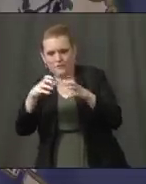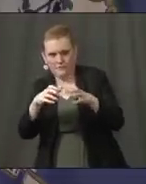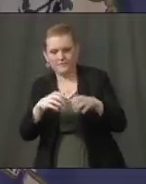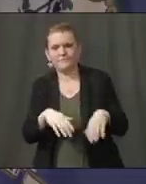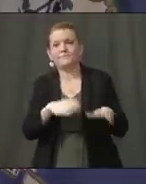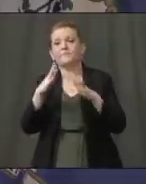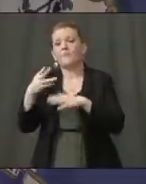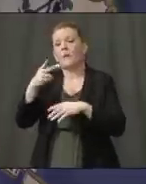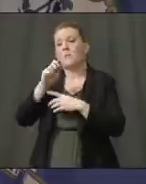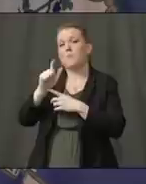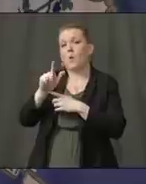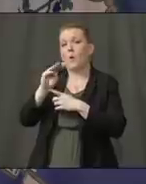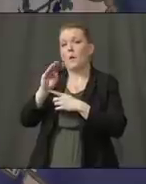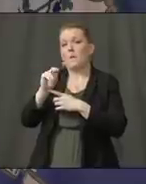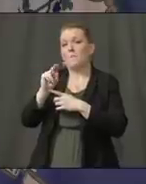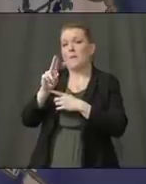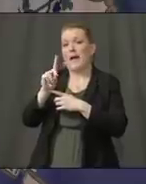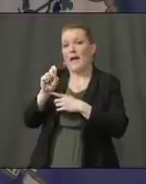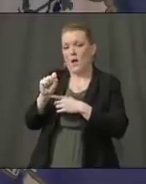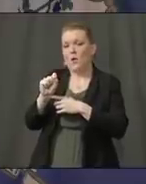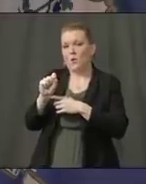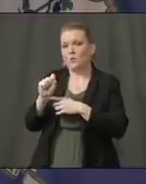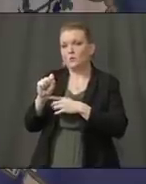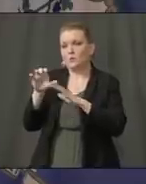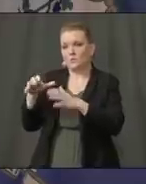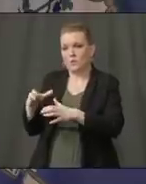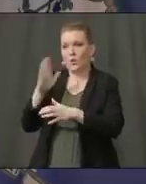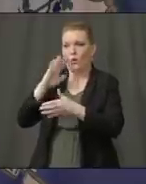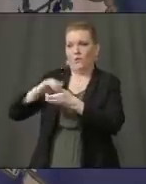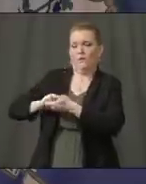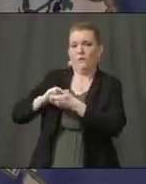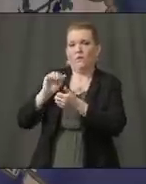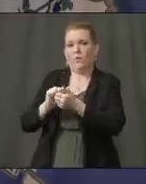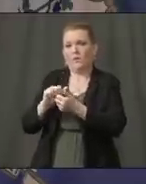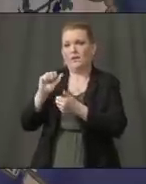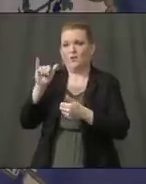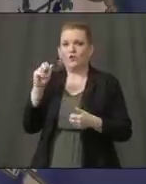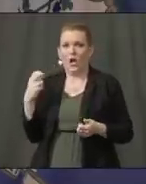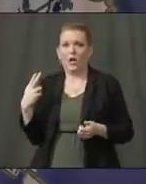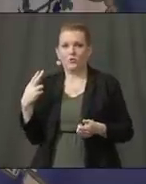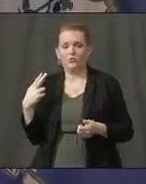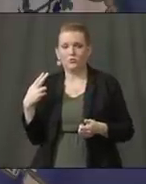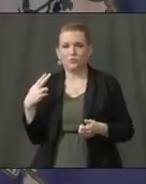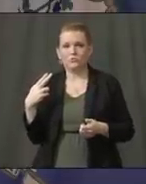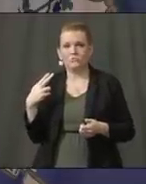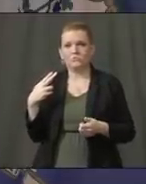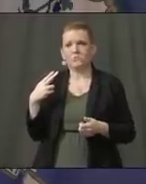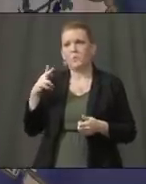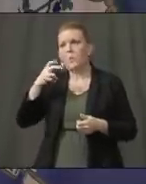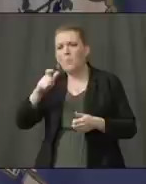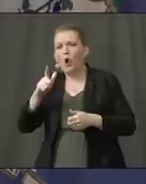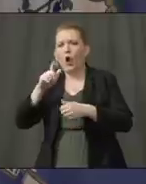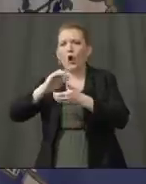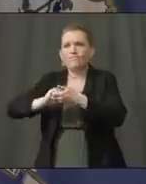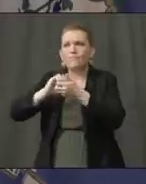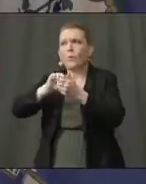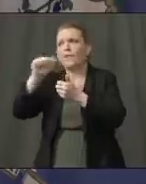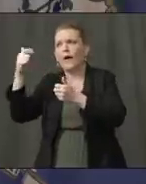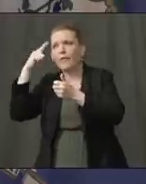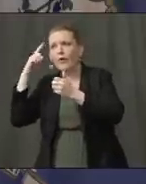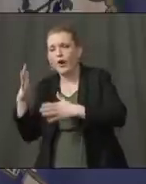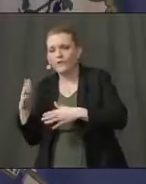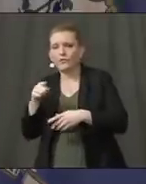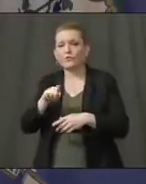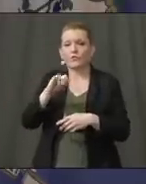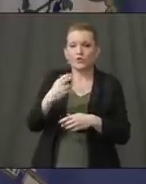chief of staff, is going to work with Josh. Paul works with the other governors. Josh is working with the legislative leaders,